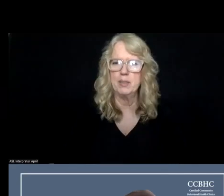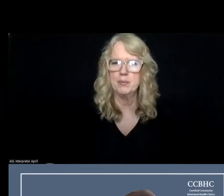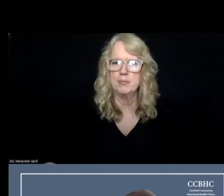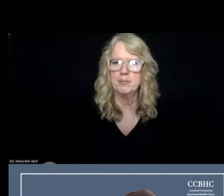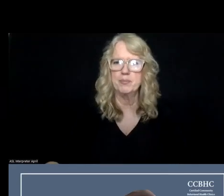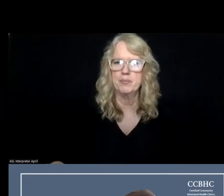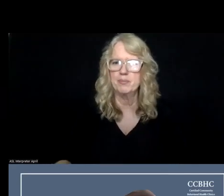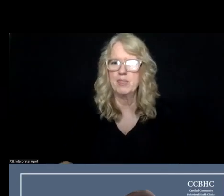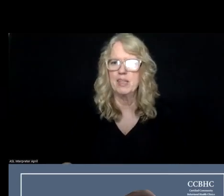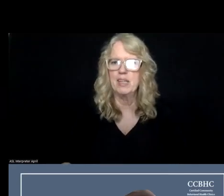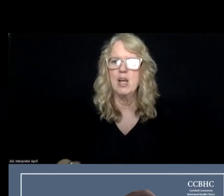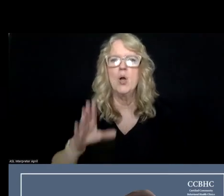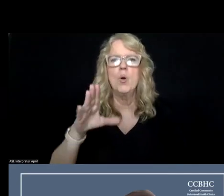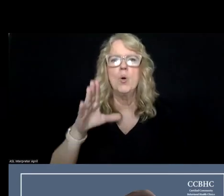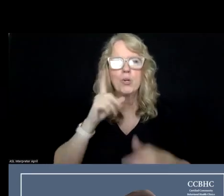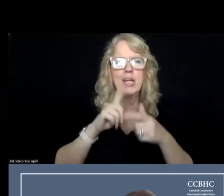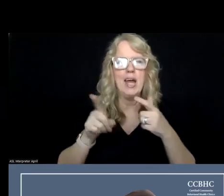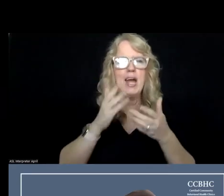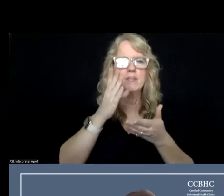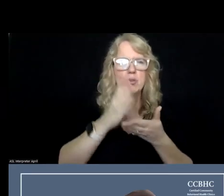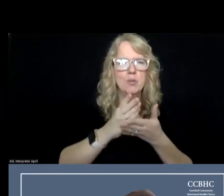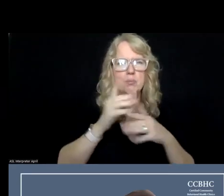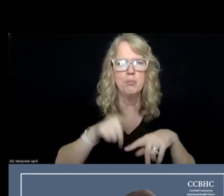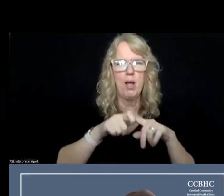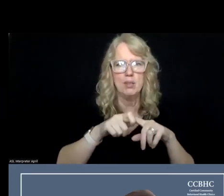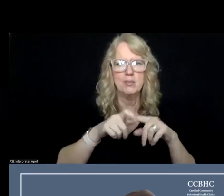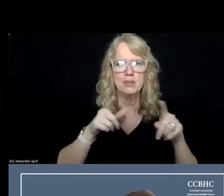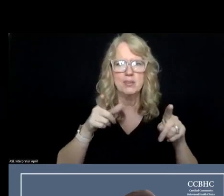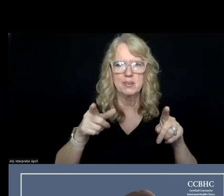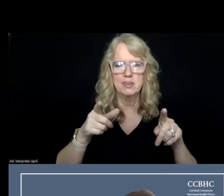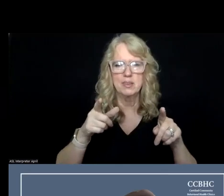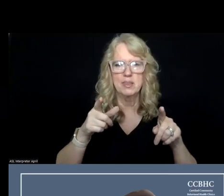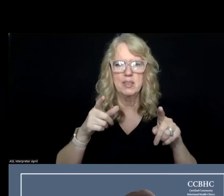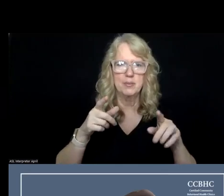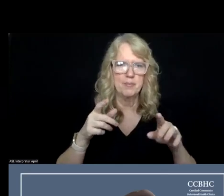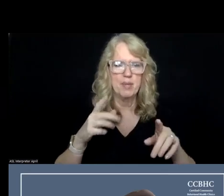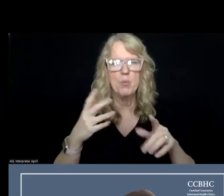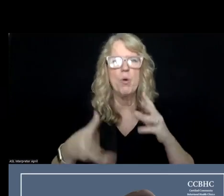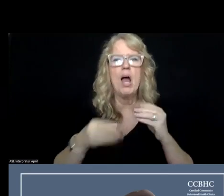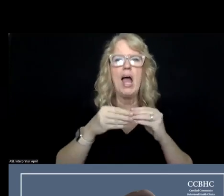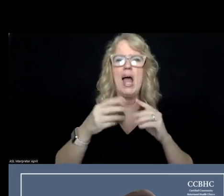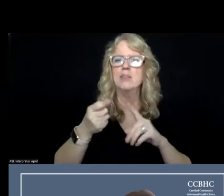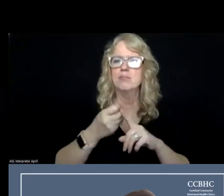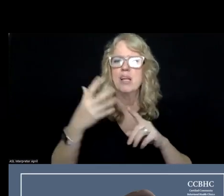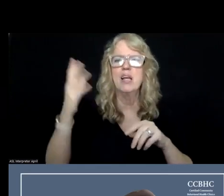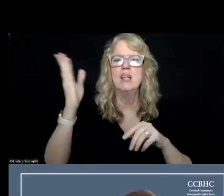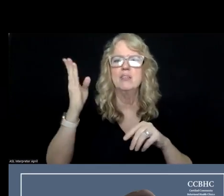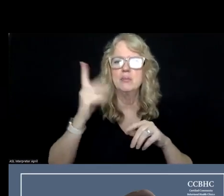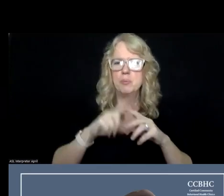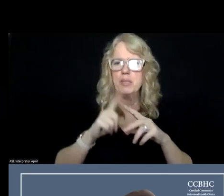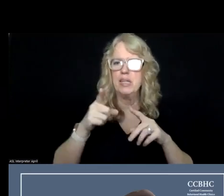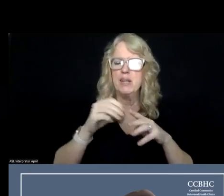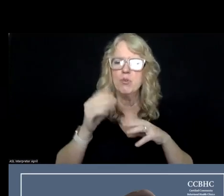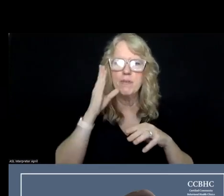Next slide, please. And David, we're going to have to pause and add on some more details to our presentation on the CCBHCs in